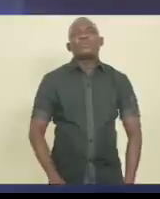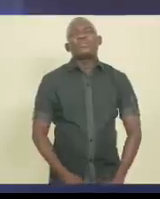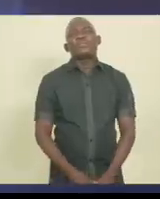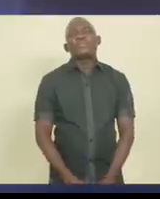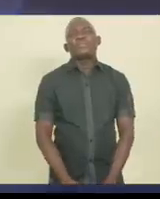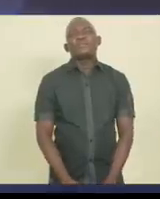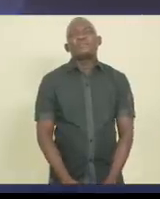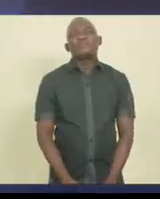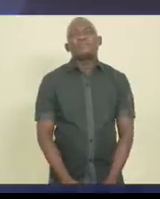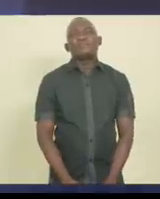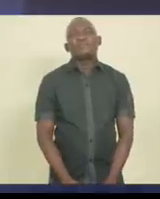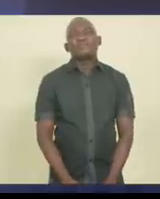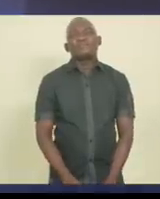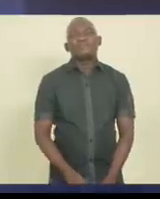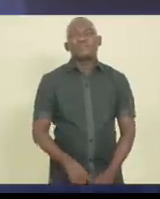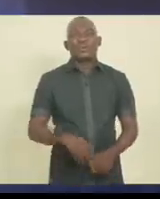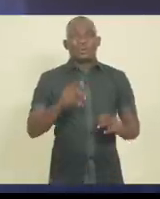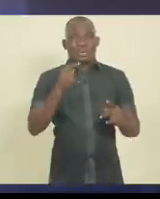a card